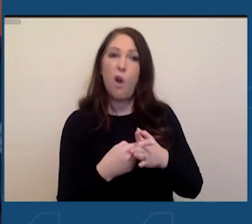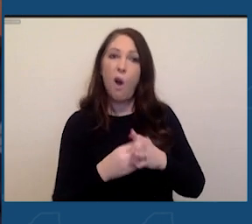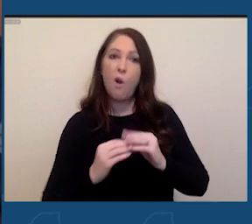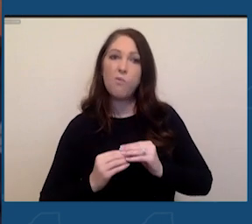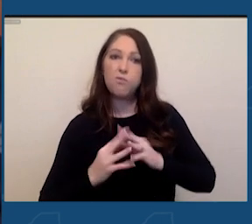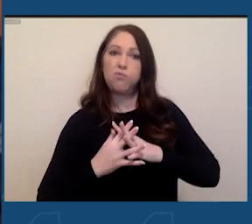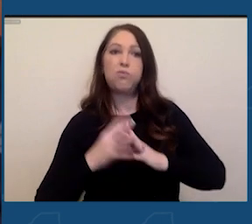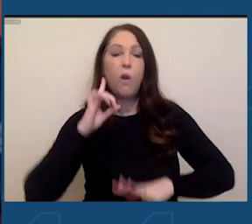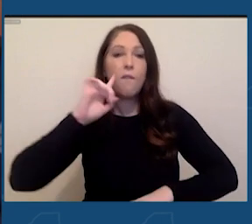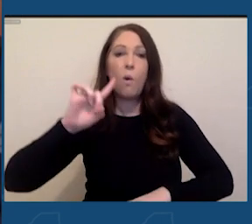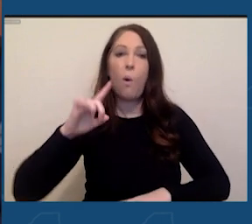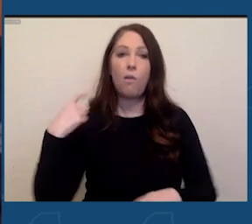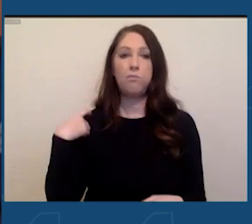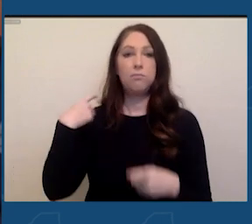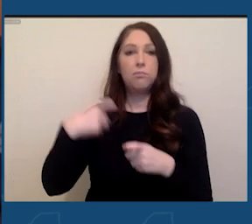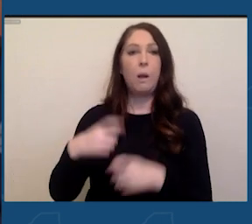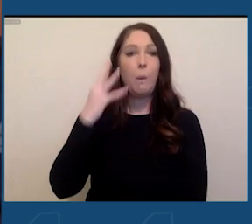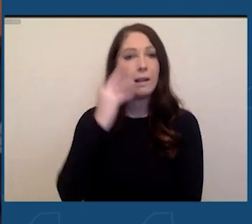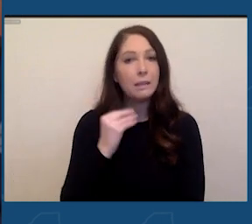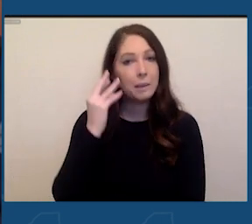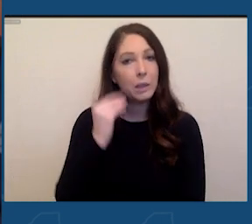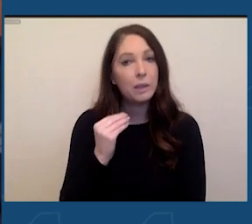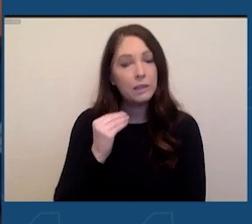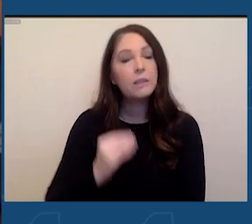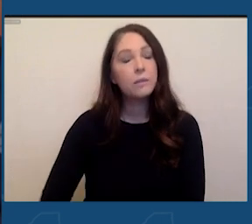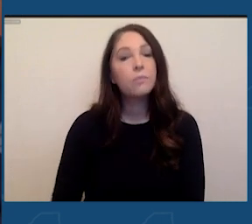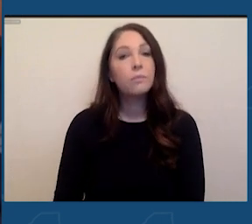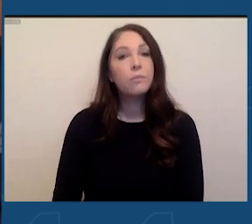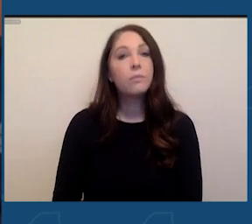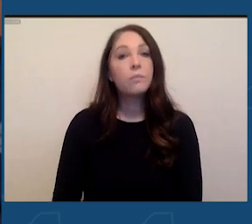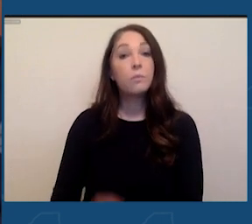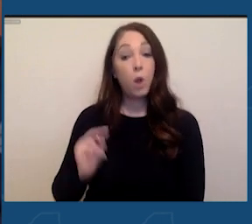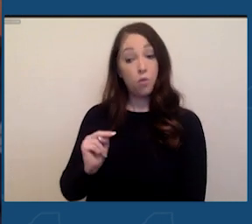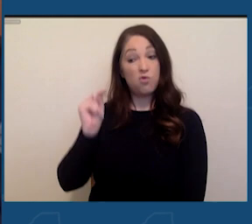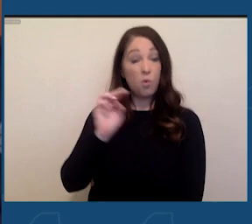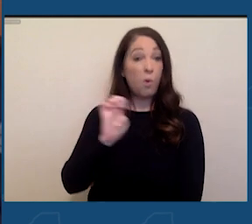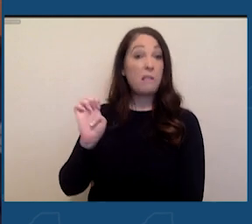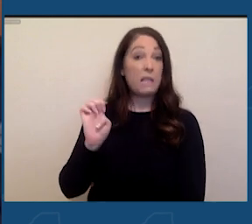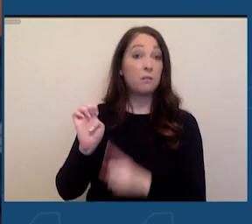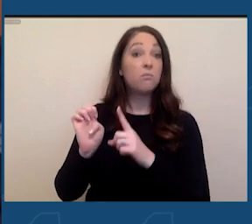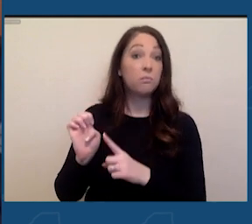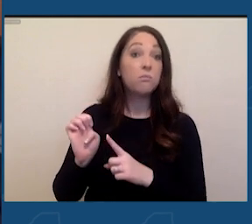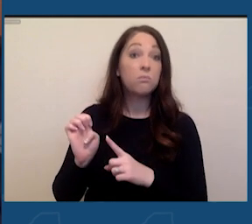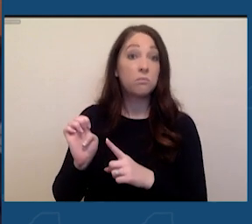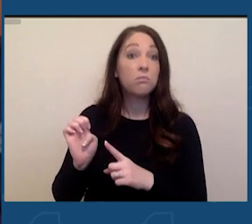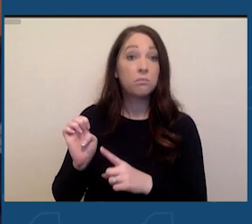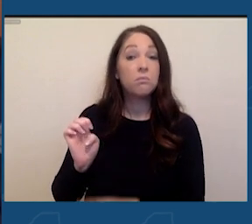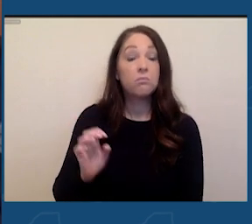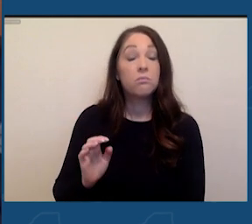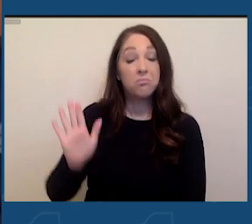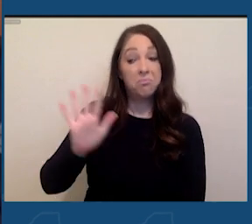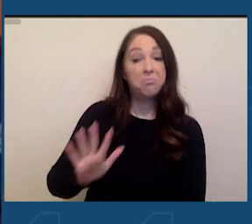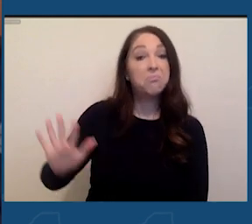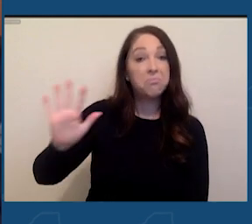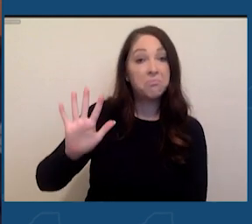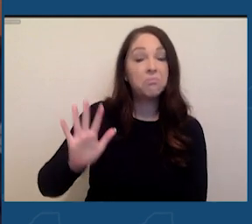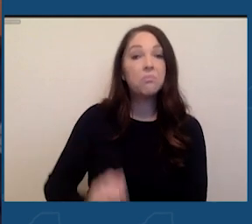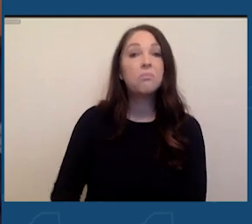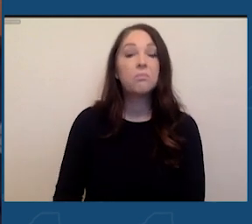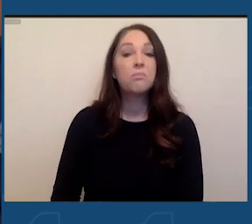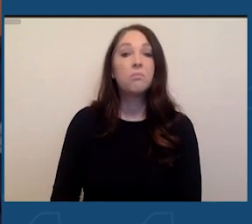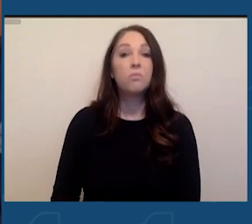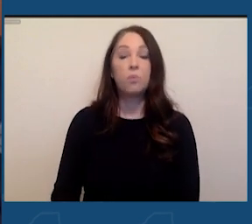Latino experience in the Northeast of the nation. And so this is